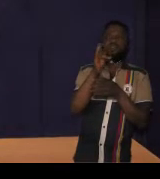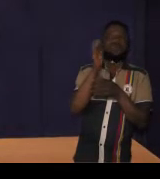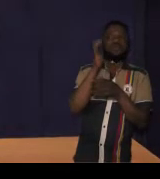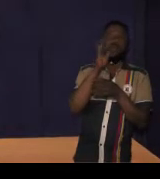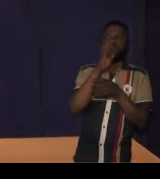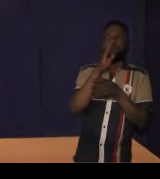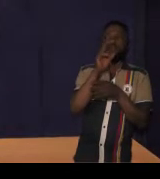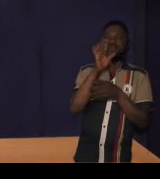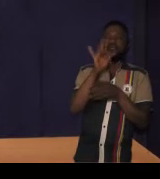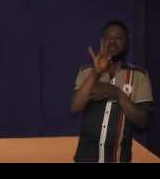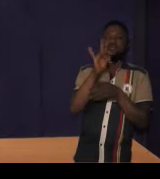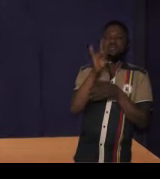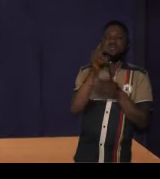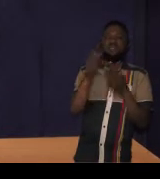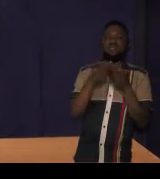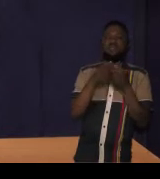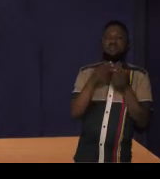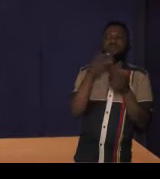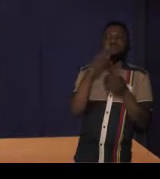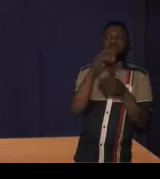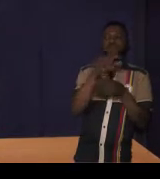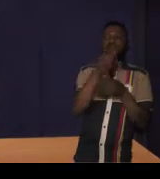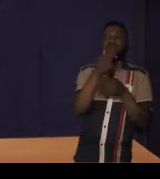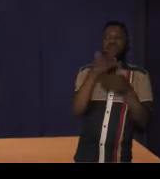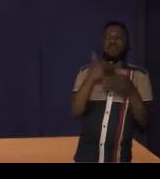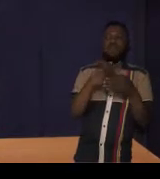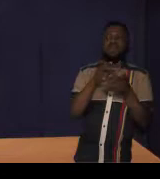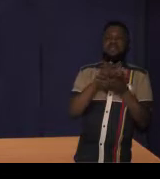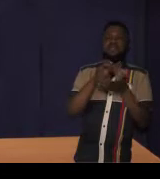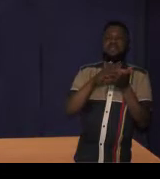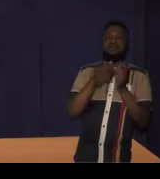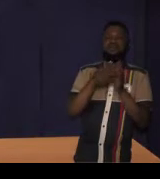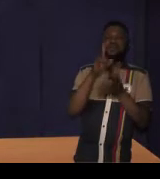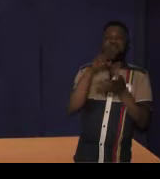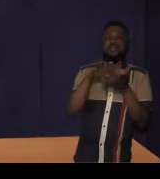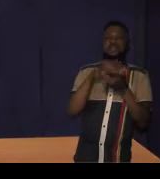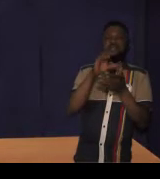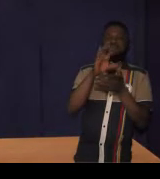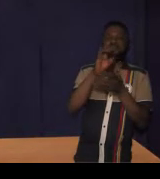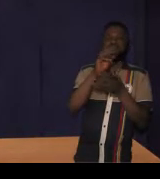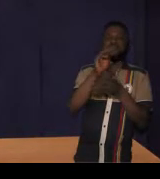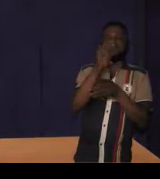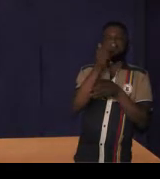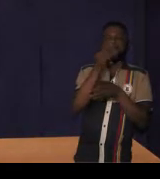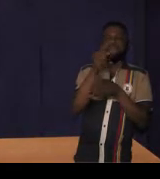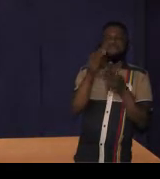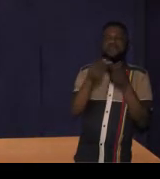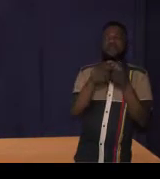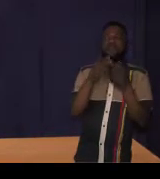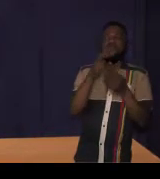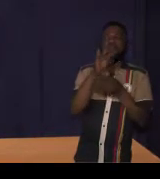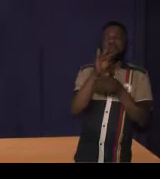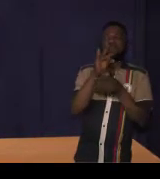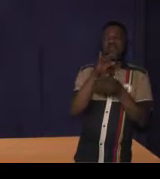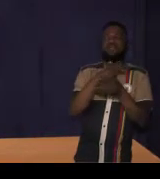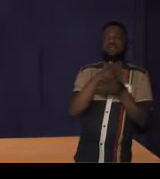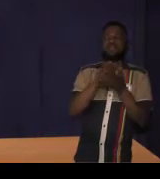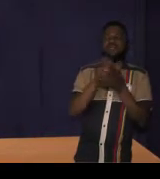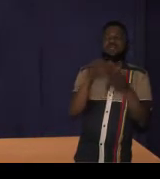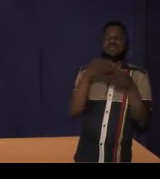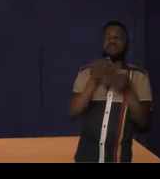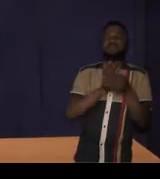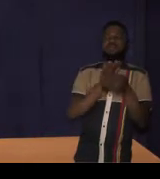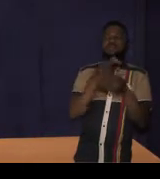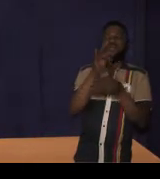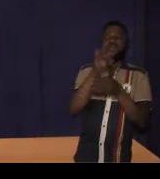will be 18 times of the other side, which is 1000 centimeter cubes multiplied by 18. And of course, that gives